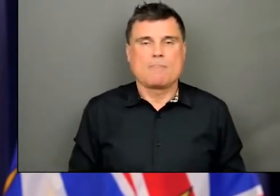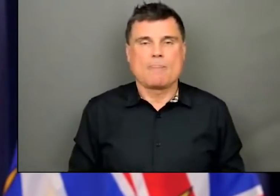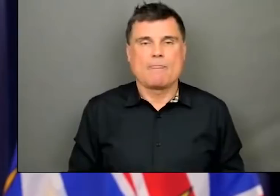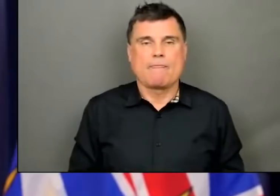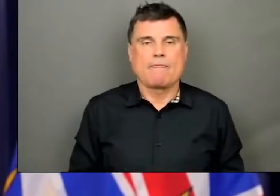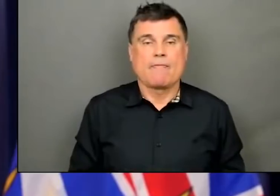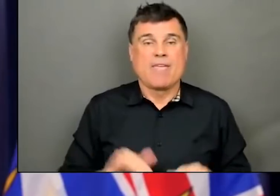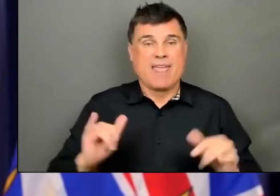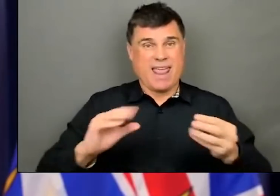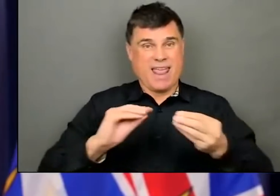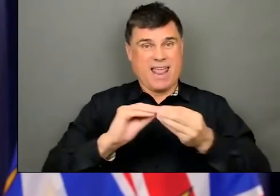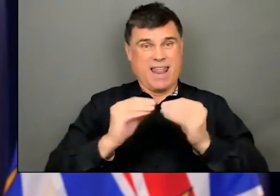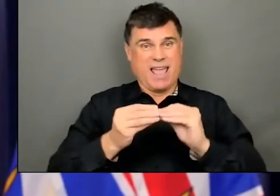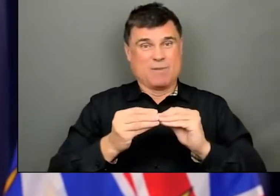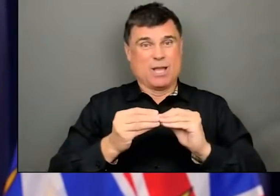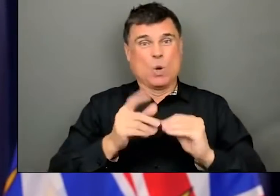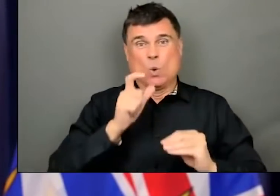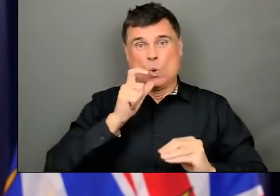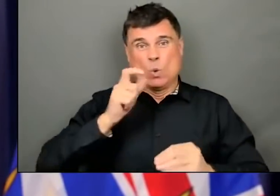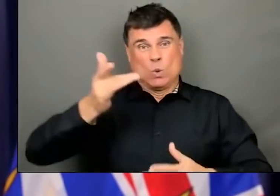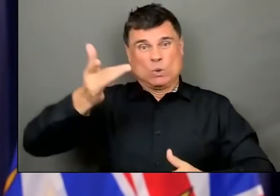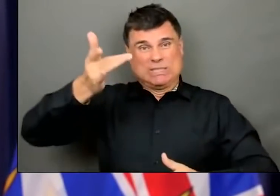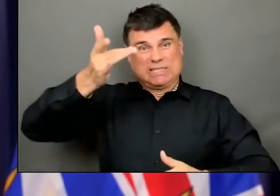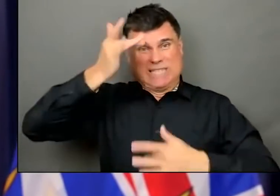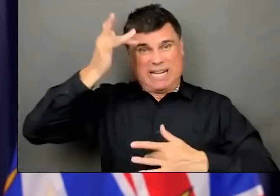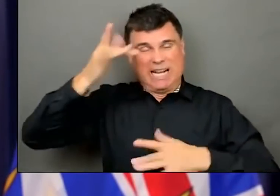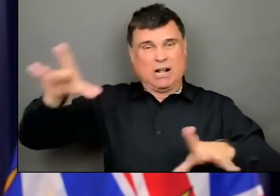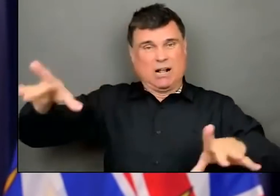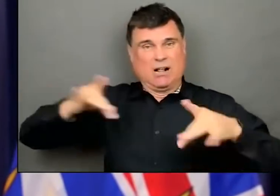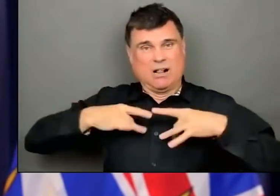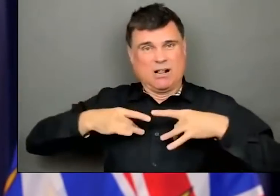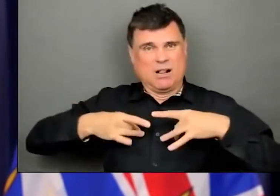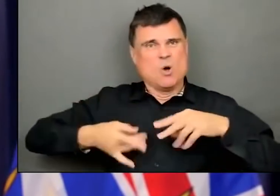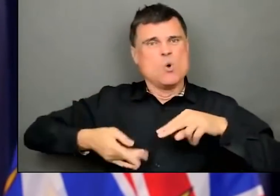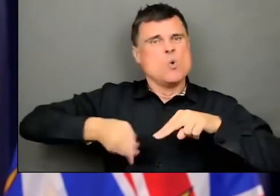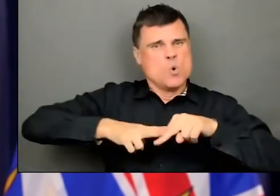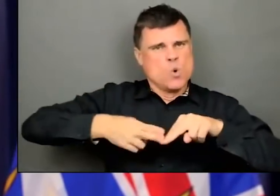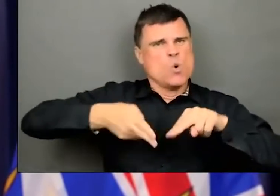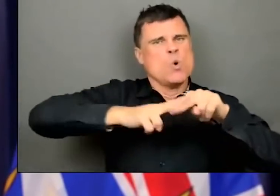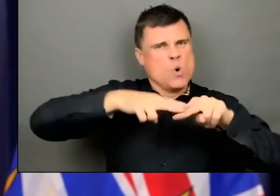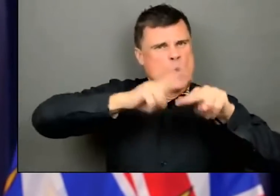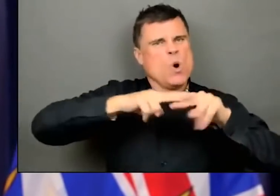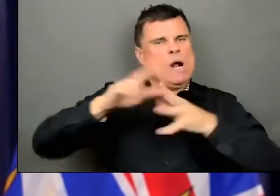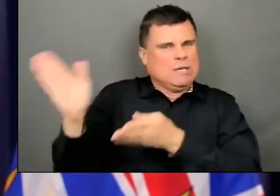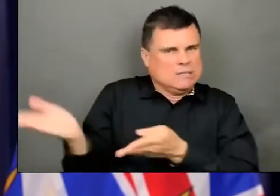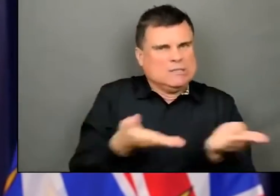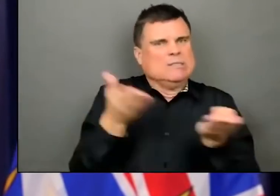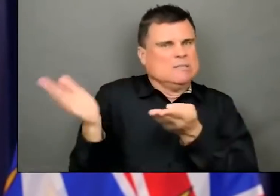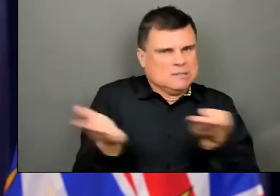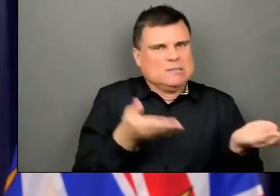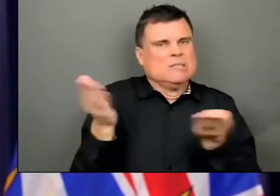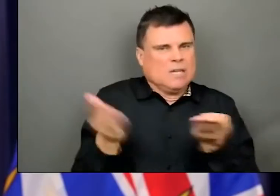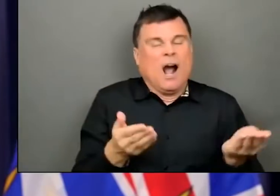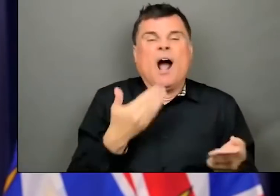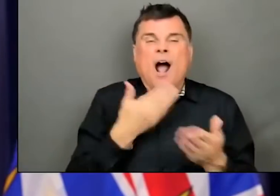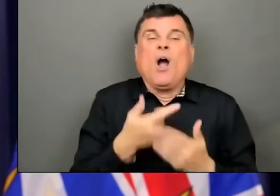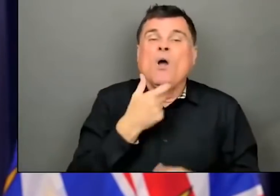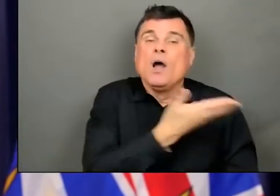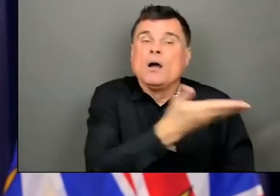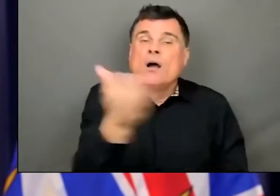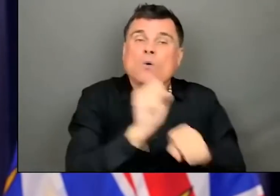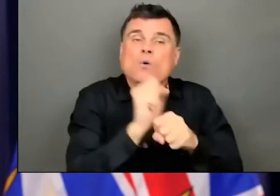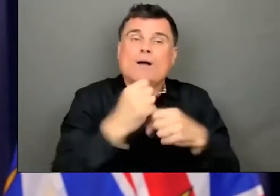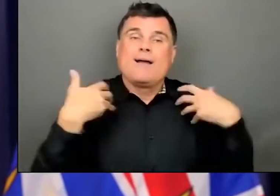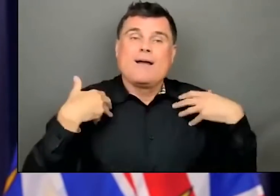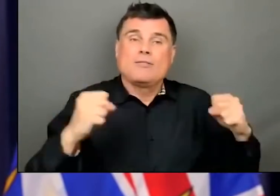9,318 people across the public healthcare system right now. I want to thank everybody working in healthcare in these difficult and challenging